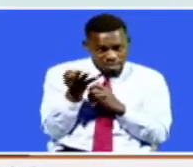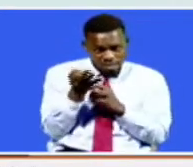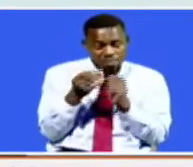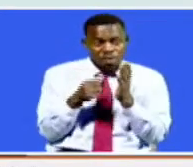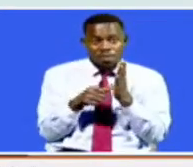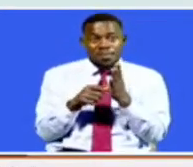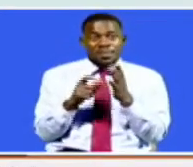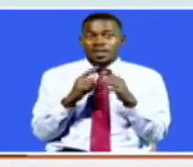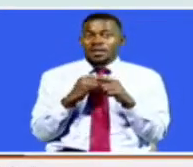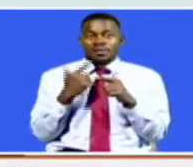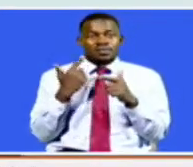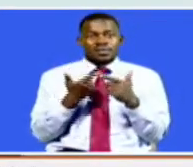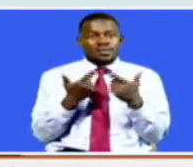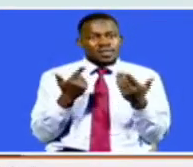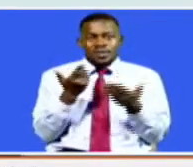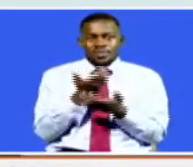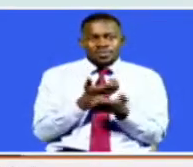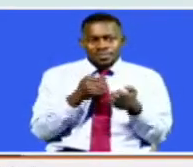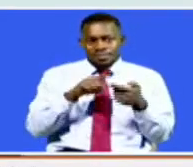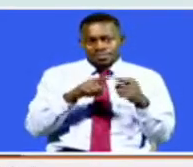come into the country.